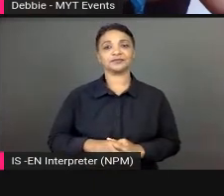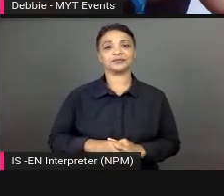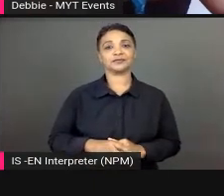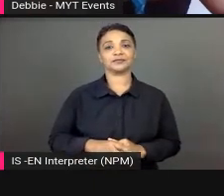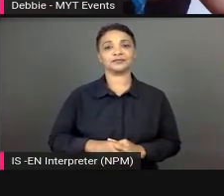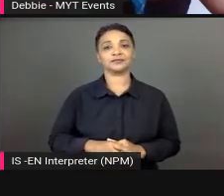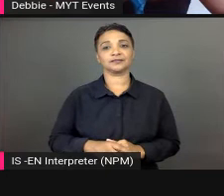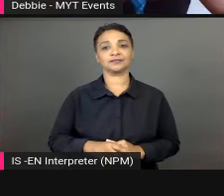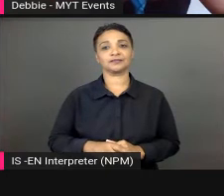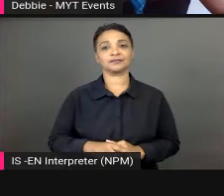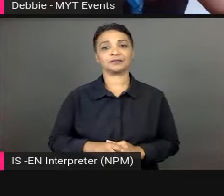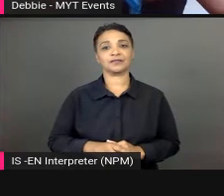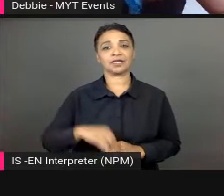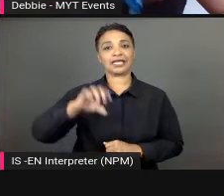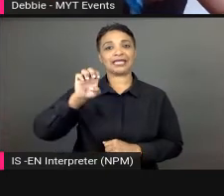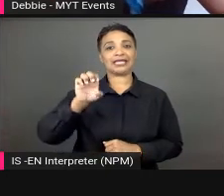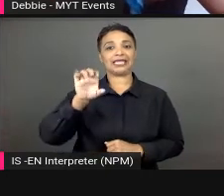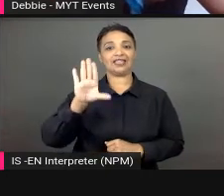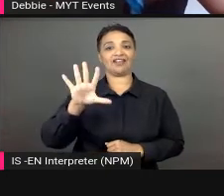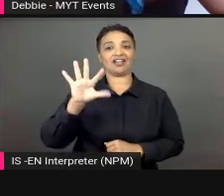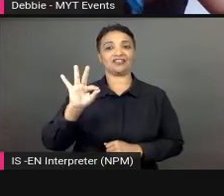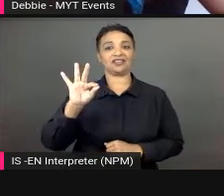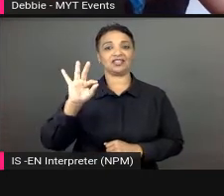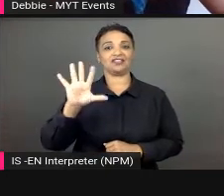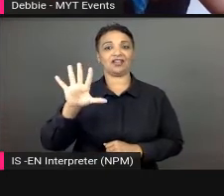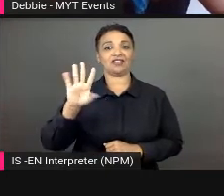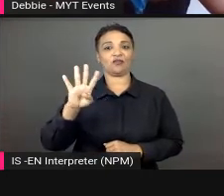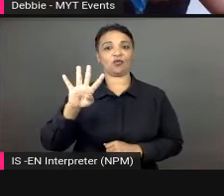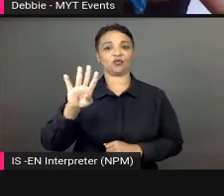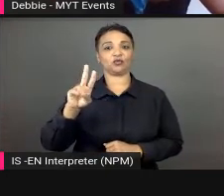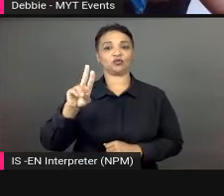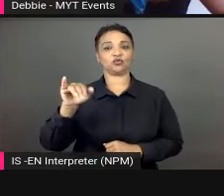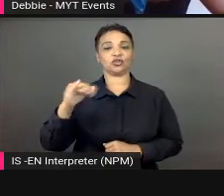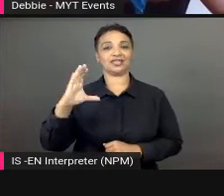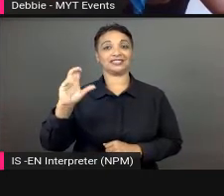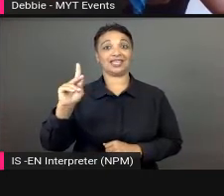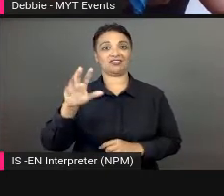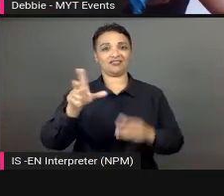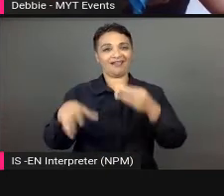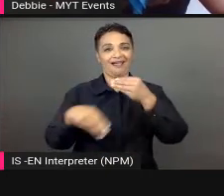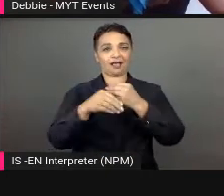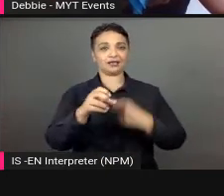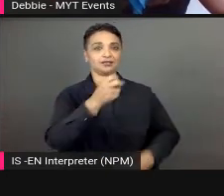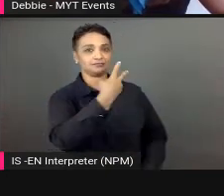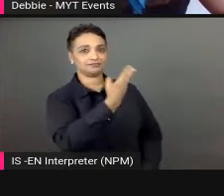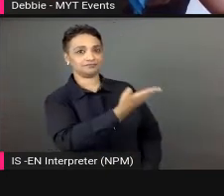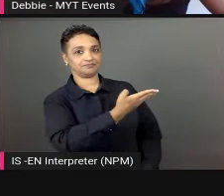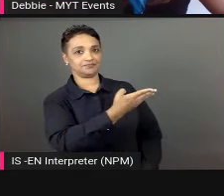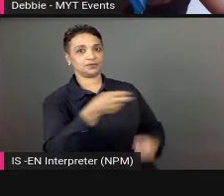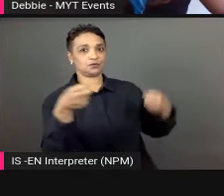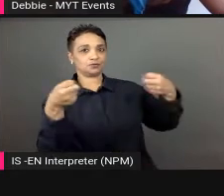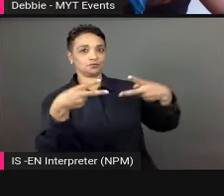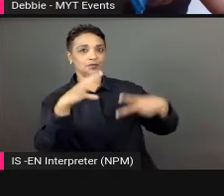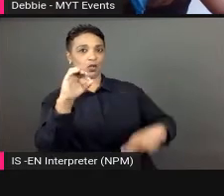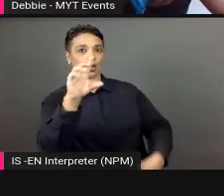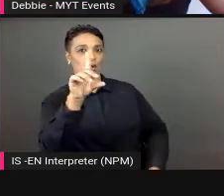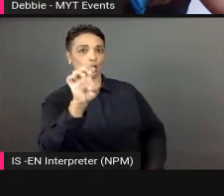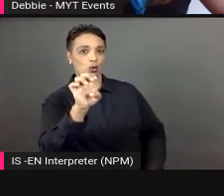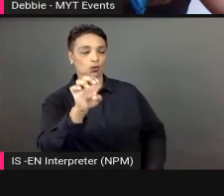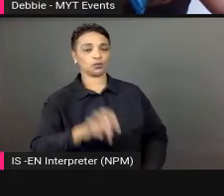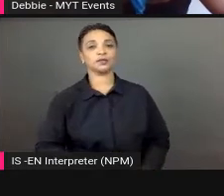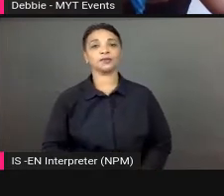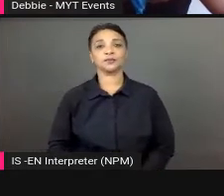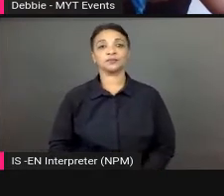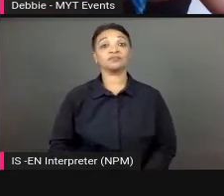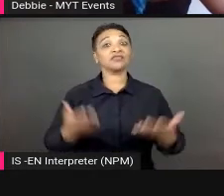E53J45UJ and then capital C and F, and it's all going to be in the chat box for you. This should only take a couple of minutes, and when it's all set